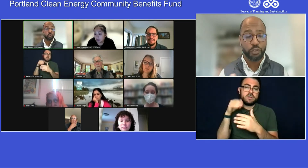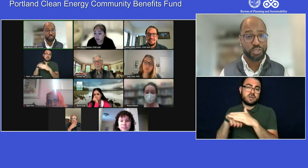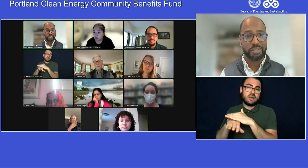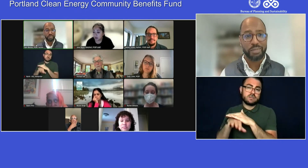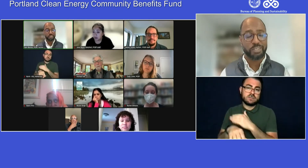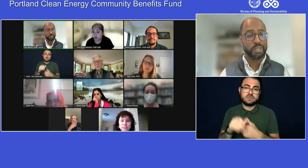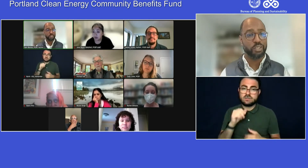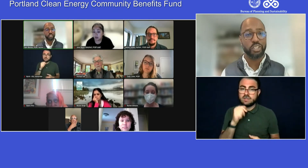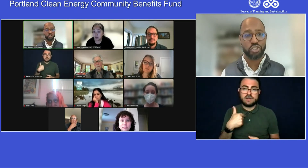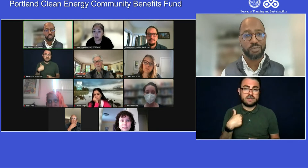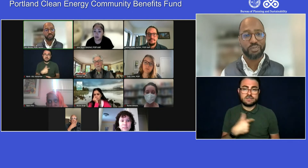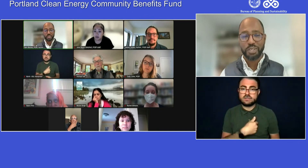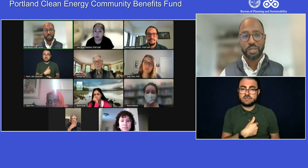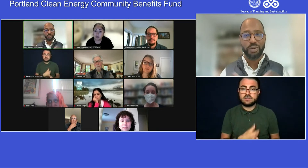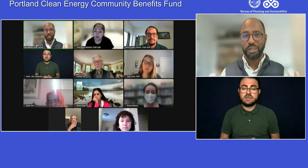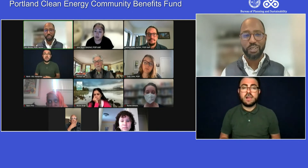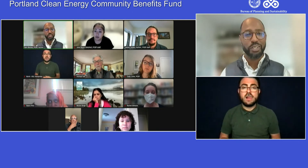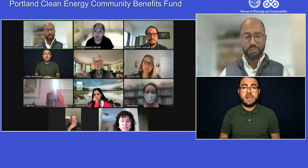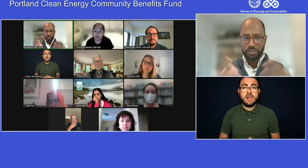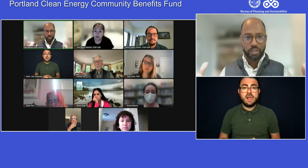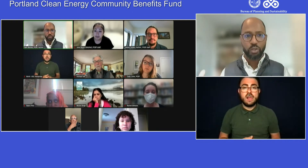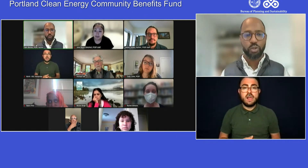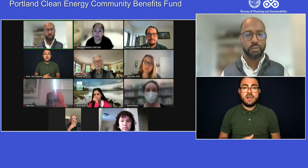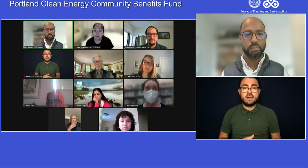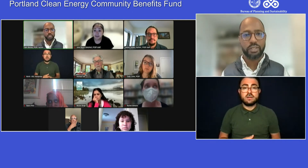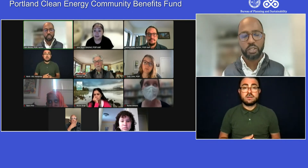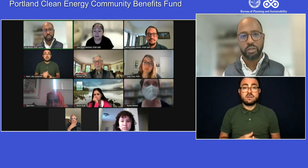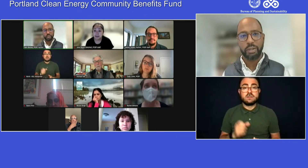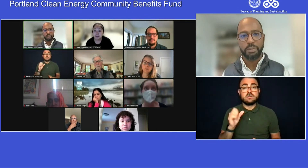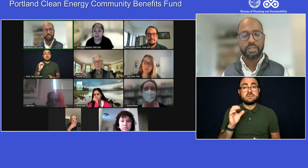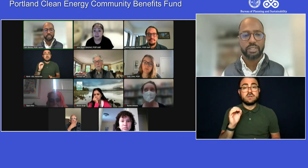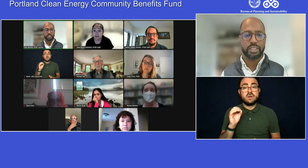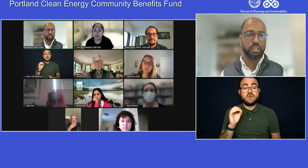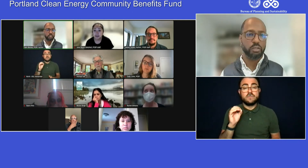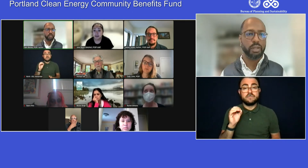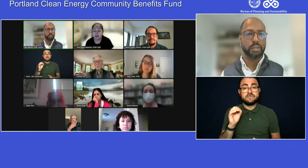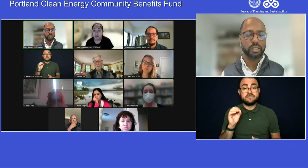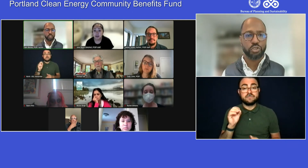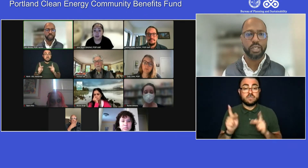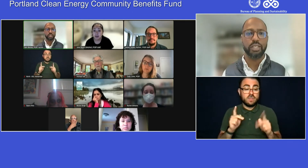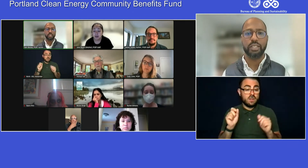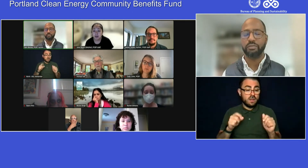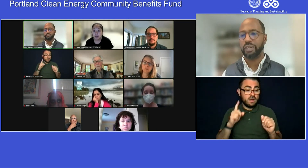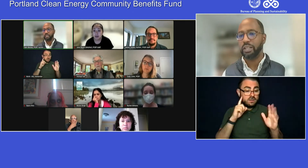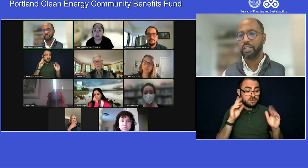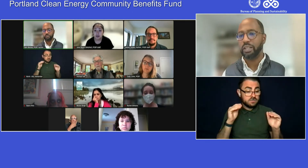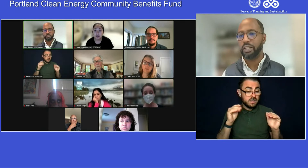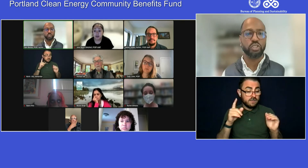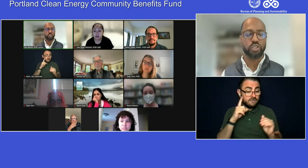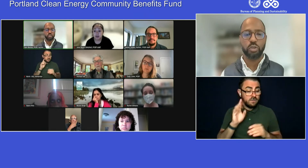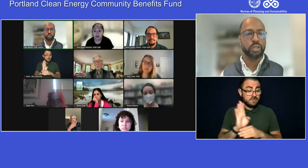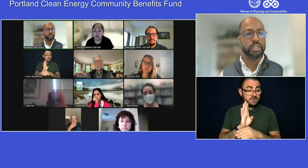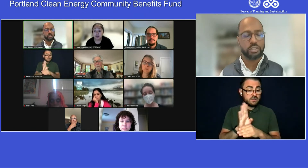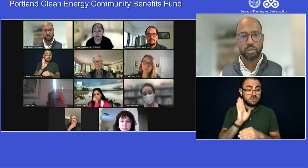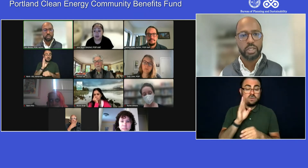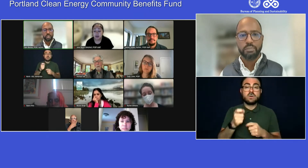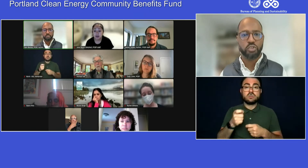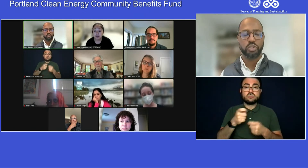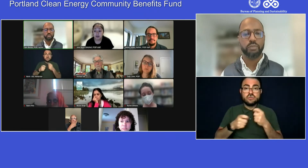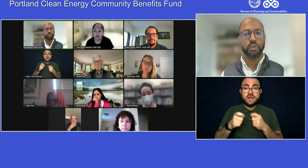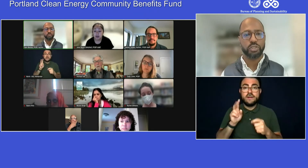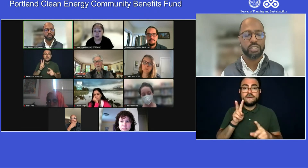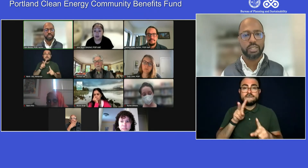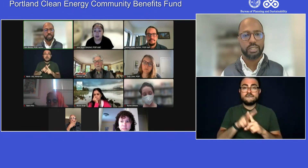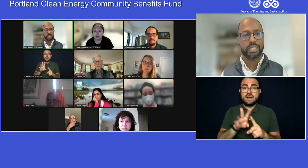So certainly folks can make speculation around, around businesses that are either publicly traded and file their information in a certain way. And